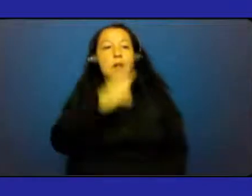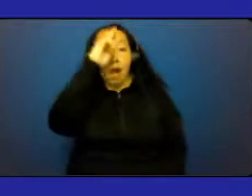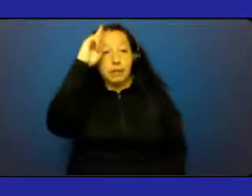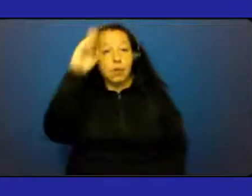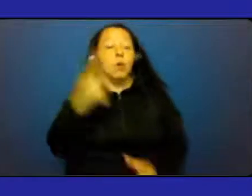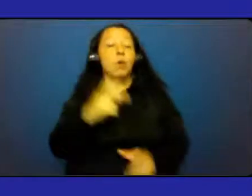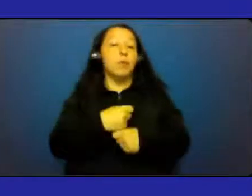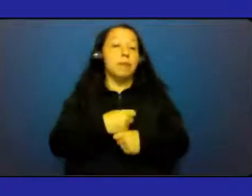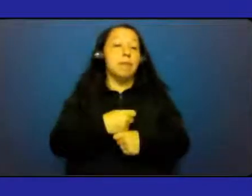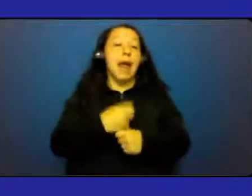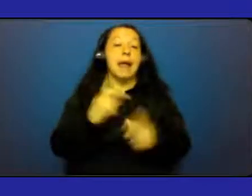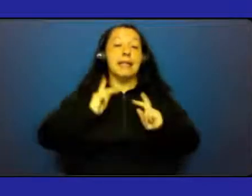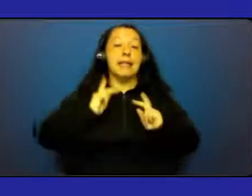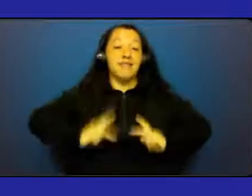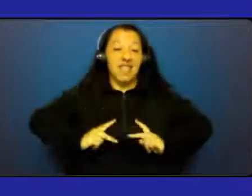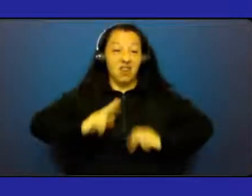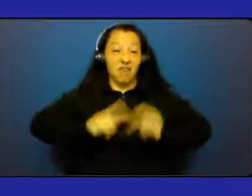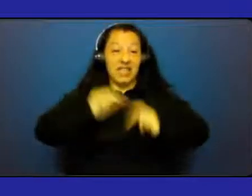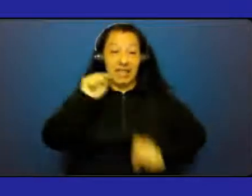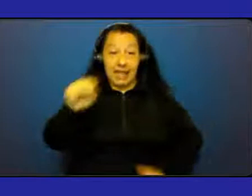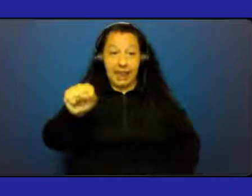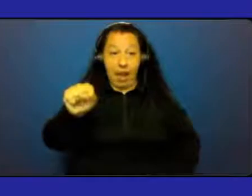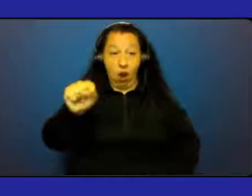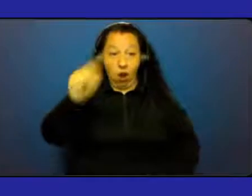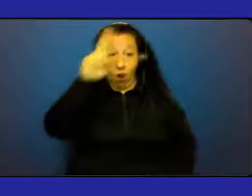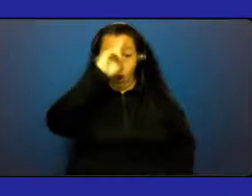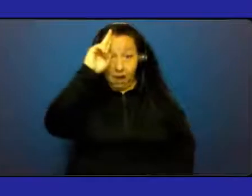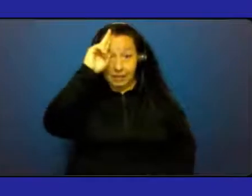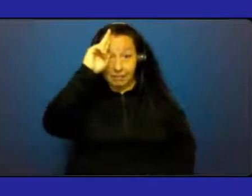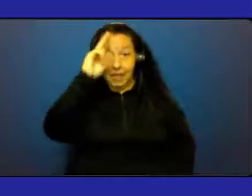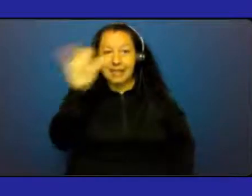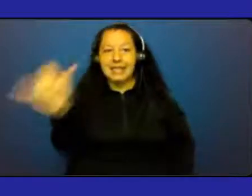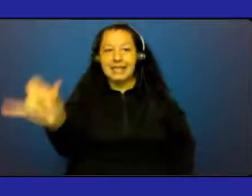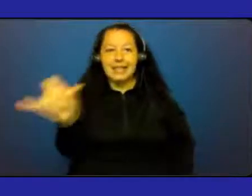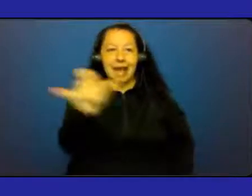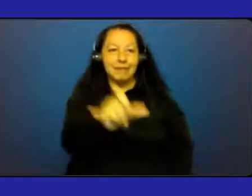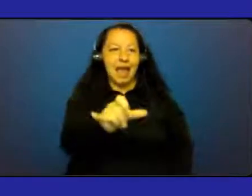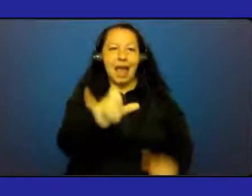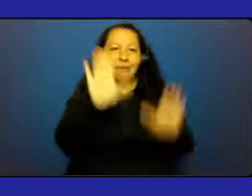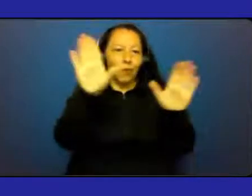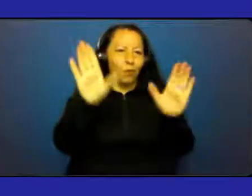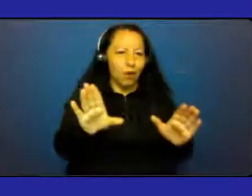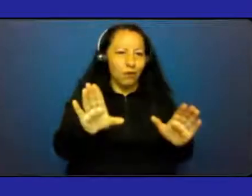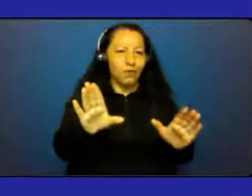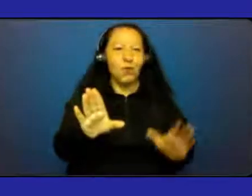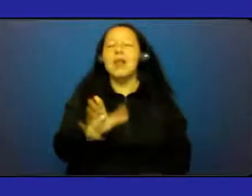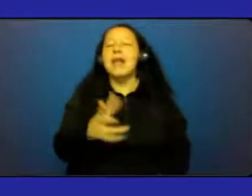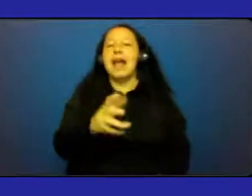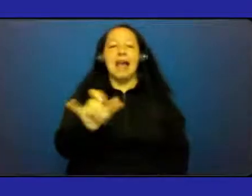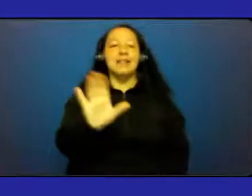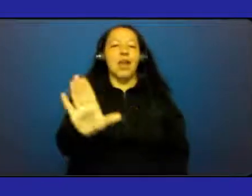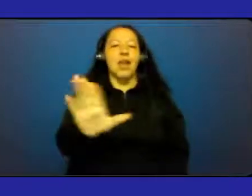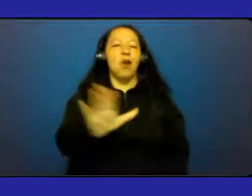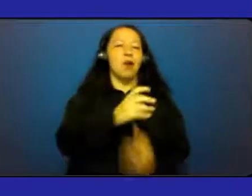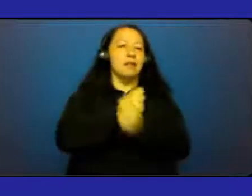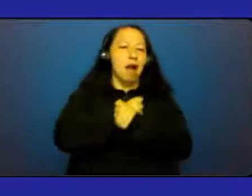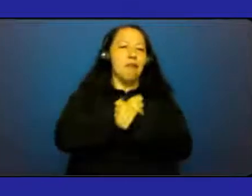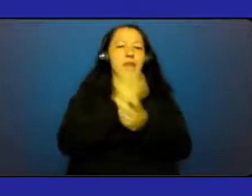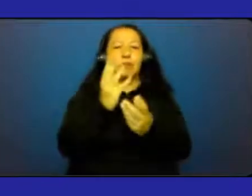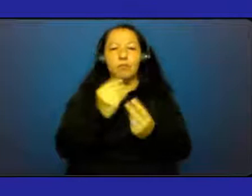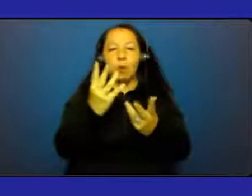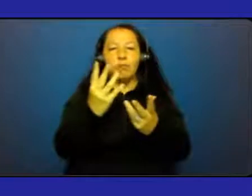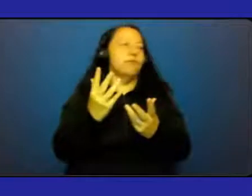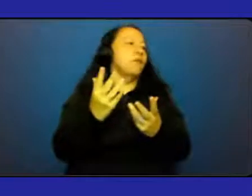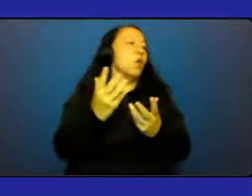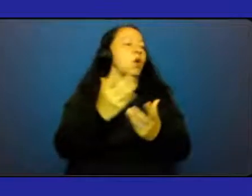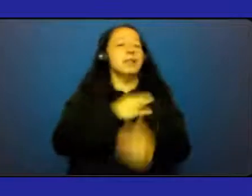physical facilities of that hospital as wonderful as the very loving staff that are there. Woodhull also